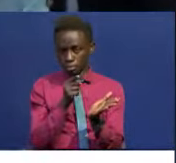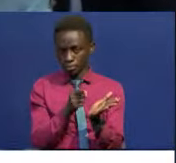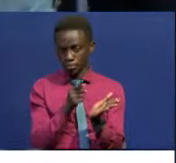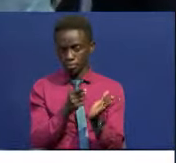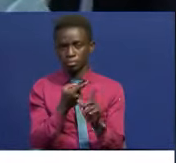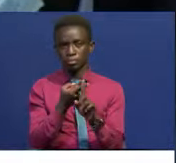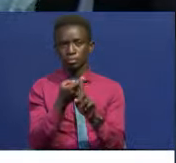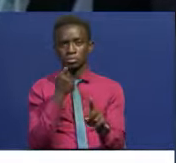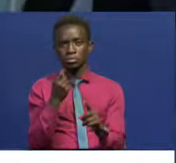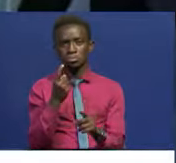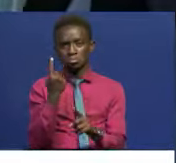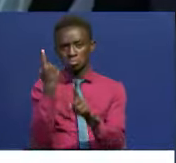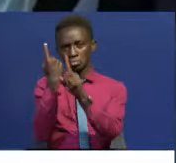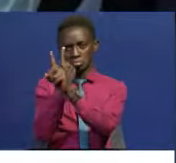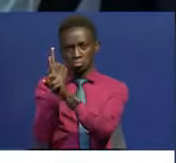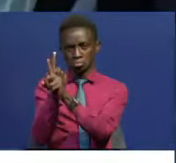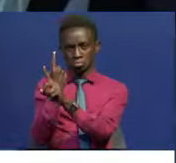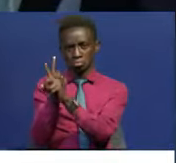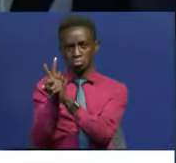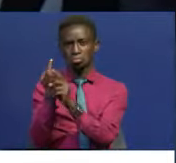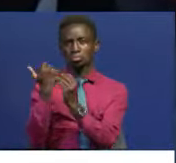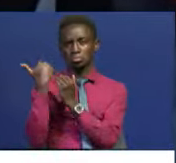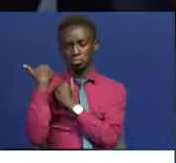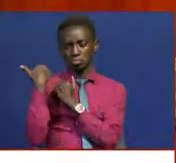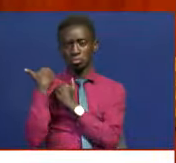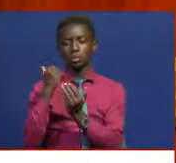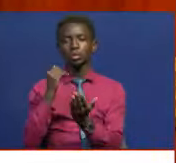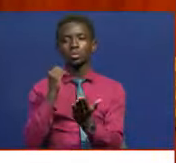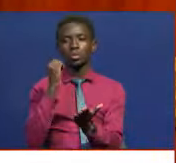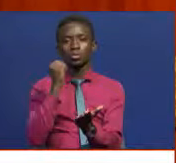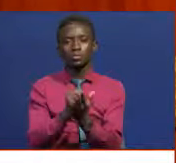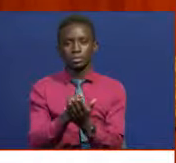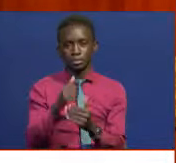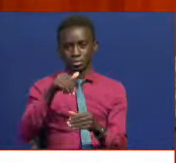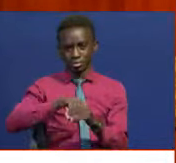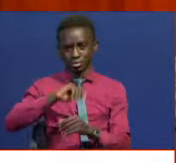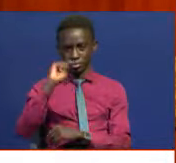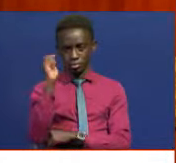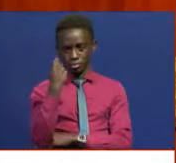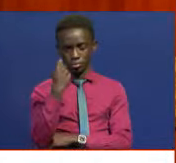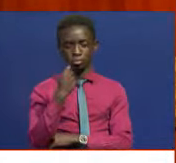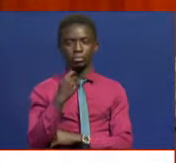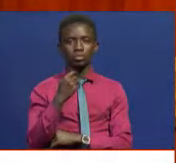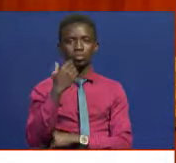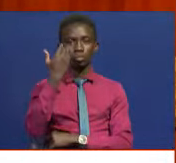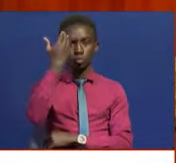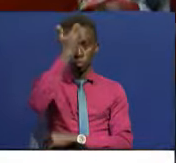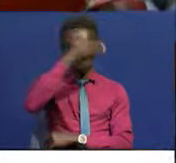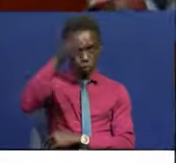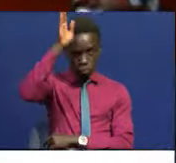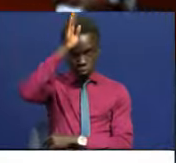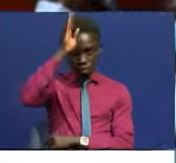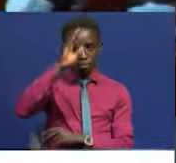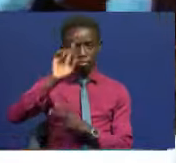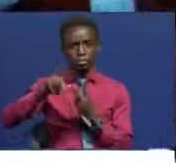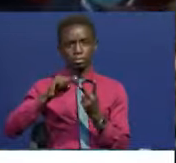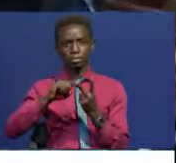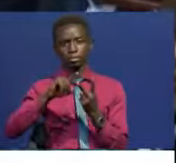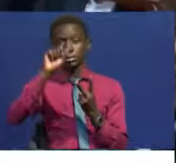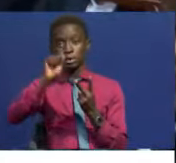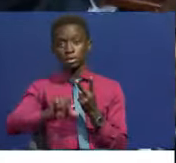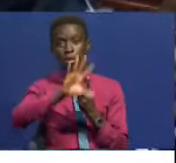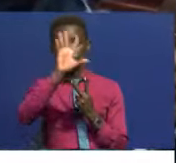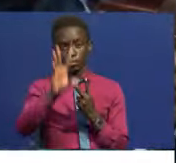from relevant offices in Kenya, Dubai, and South Africa. Yes, and on the part